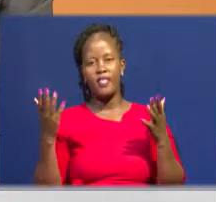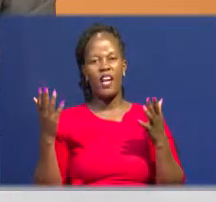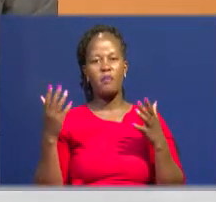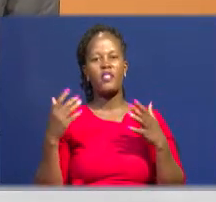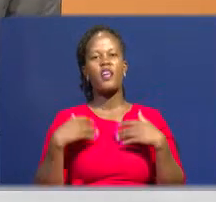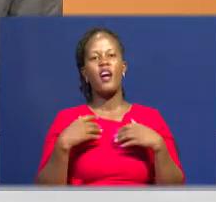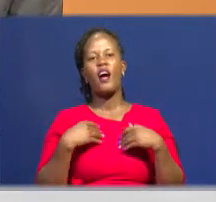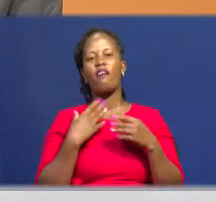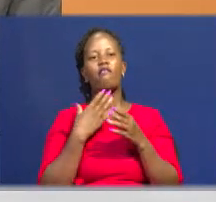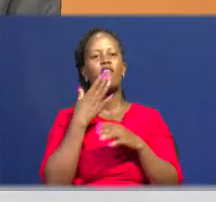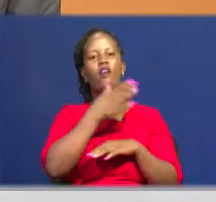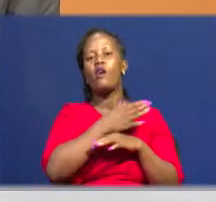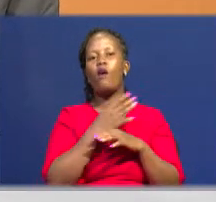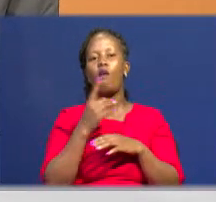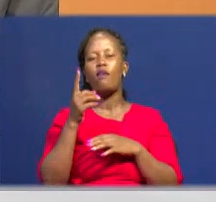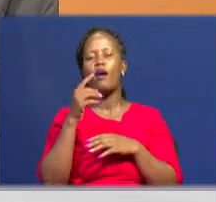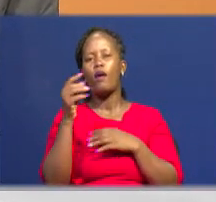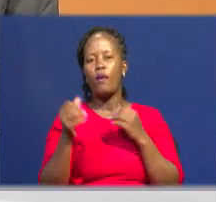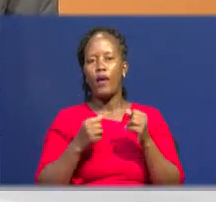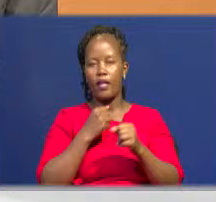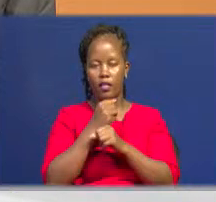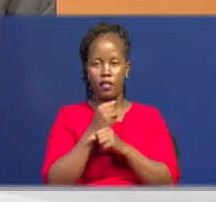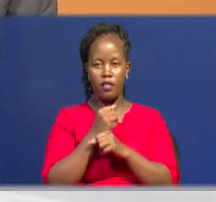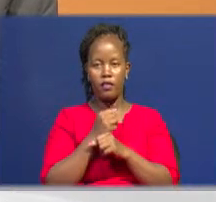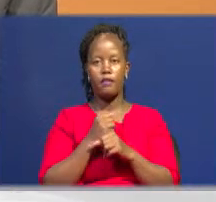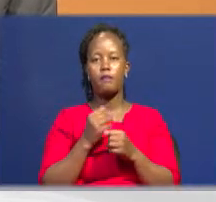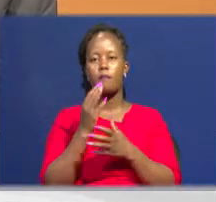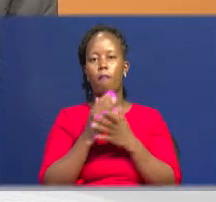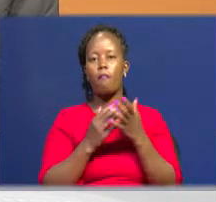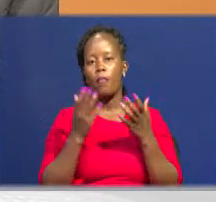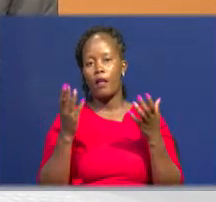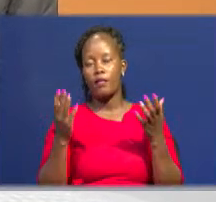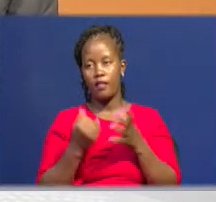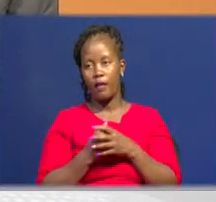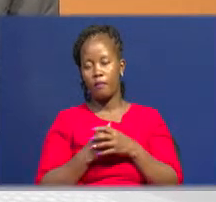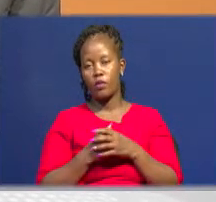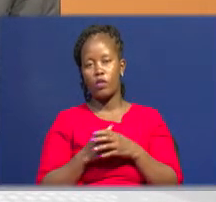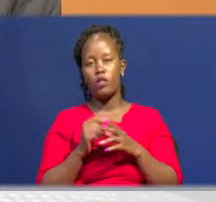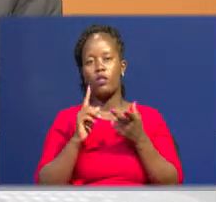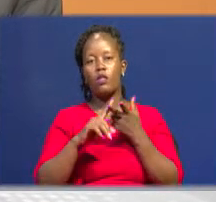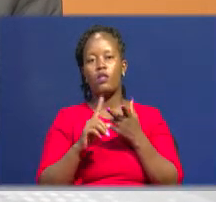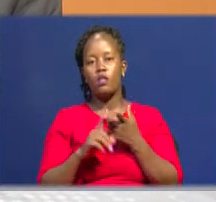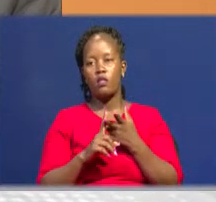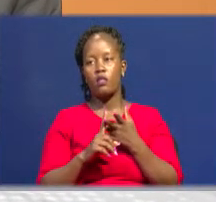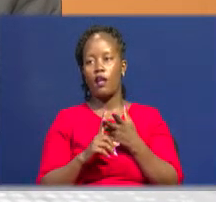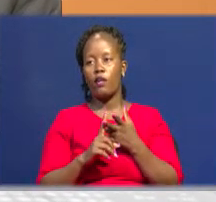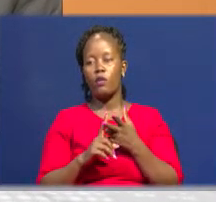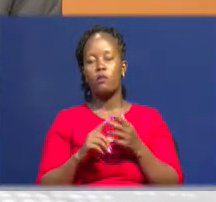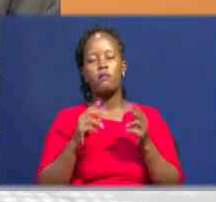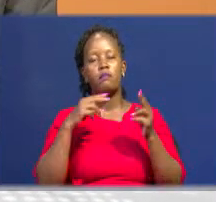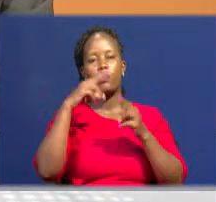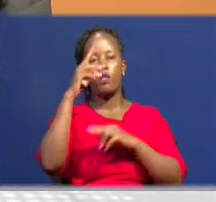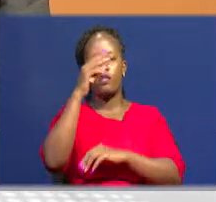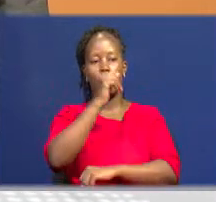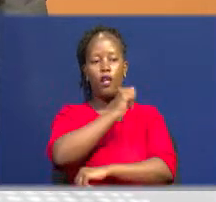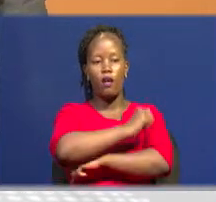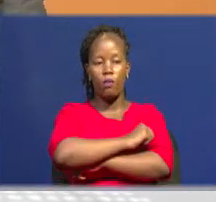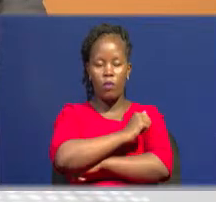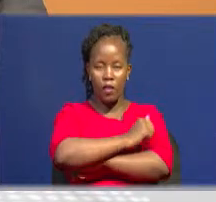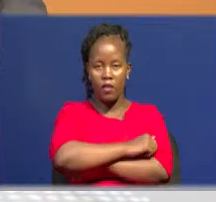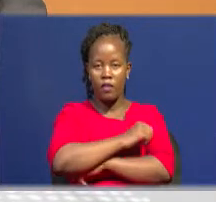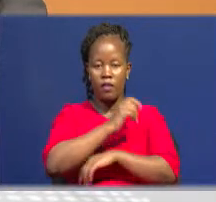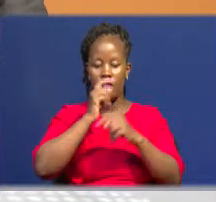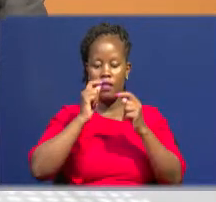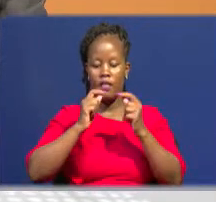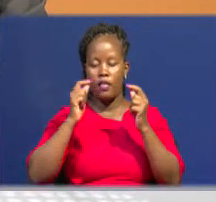over 1 year to come, our next 2 years, we shall be having what is known as senior secondary school. What's the transition